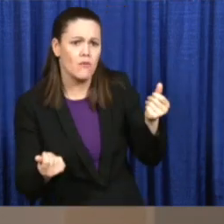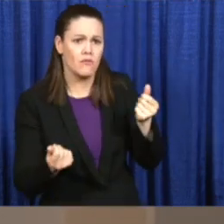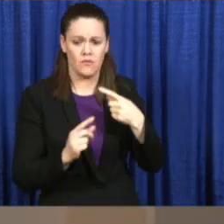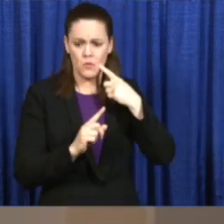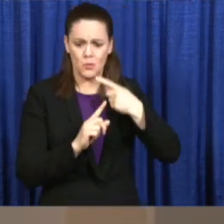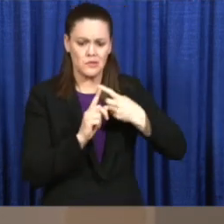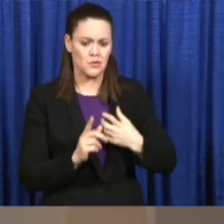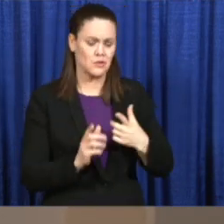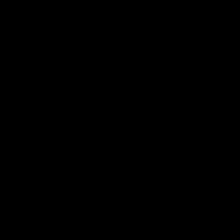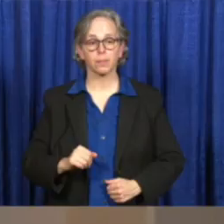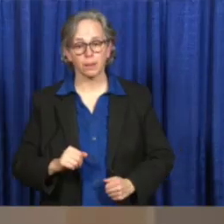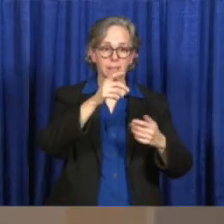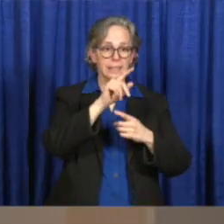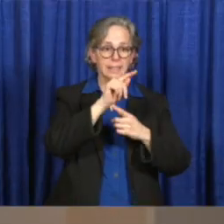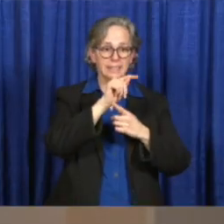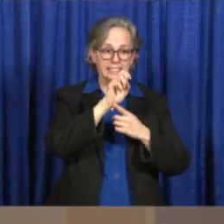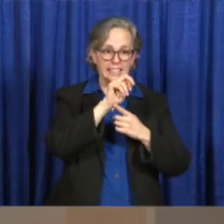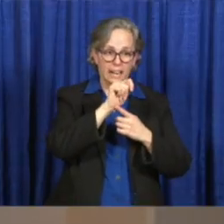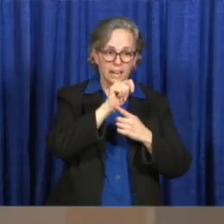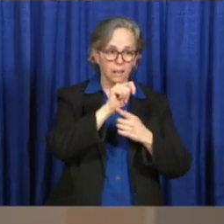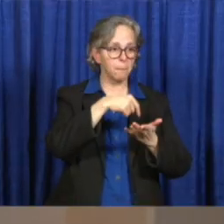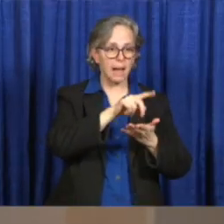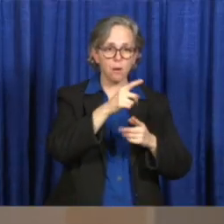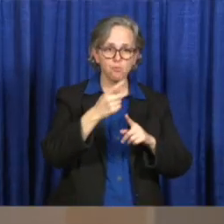If the governor wants to add to or rent